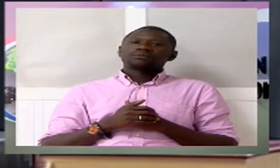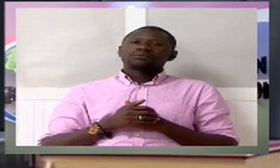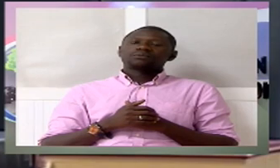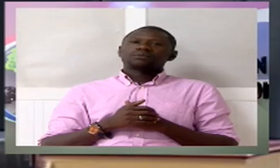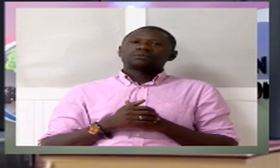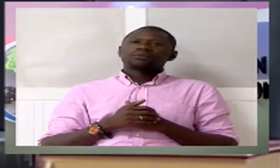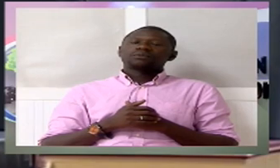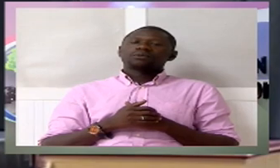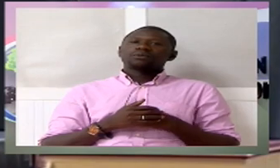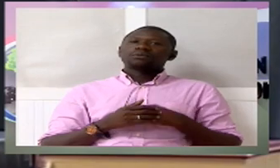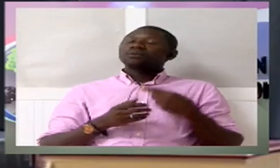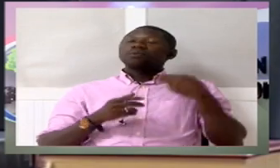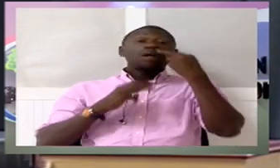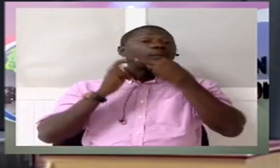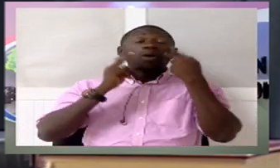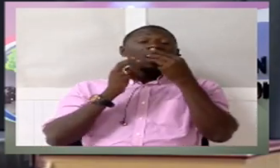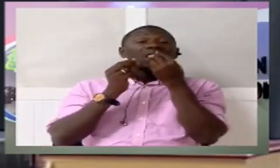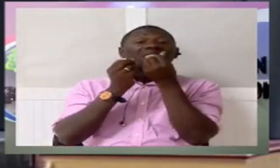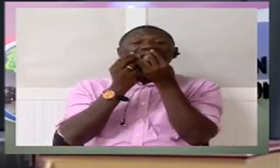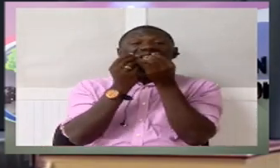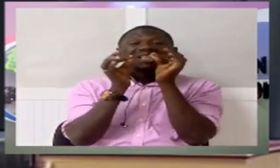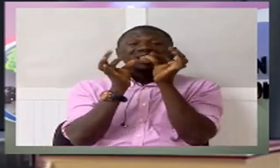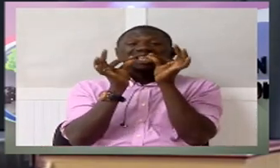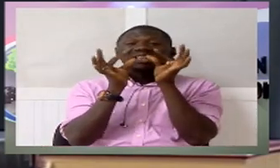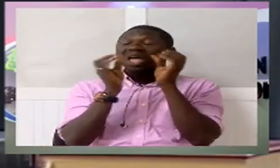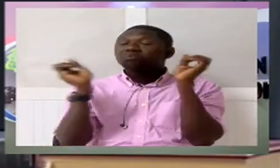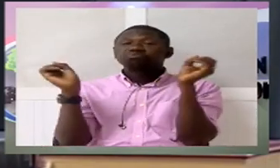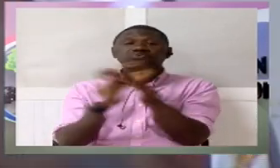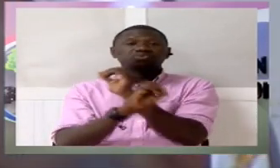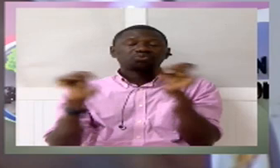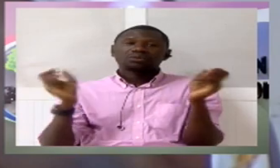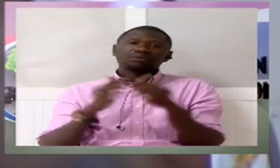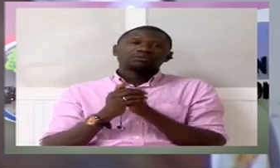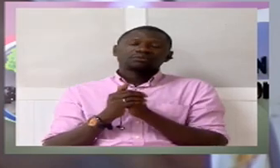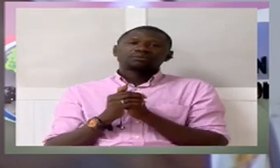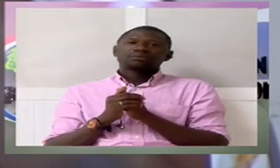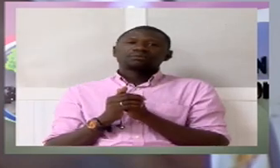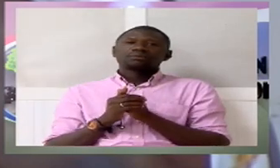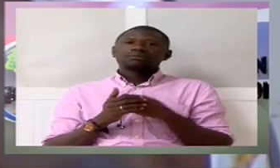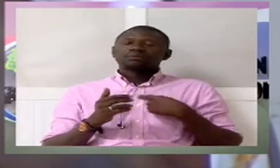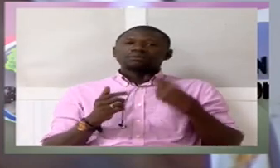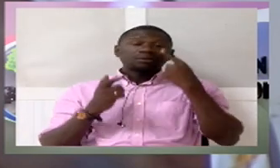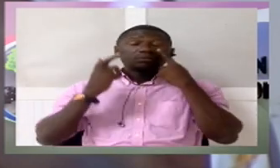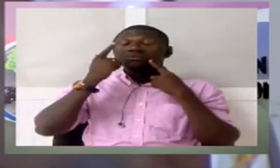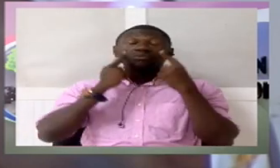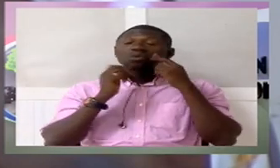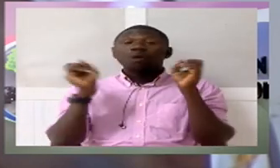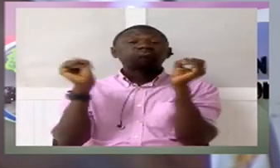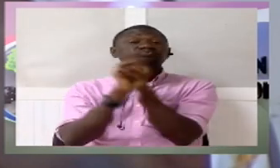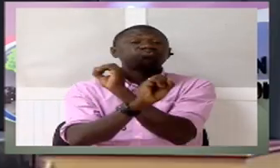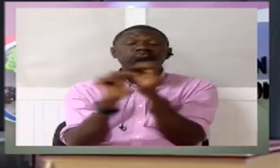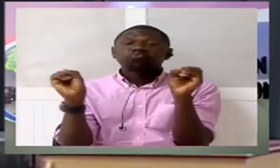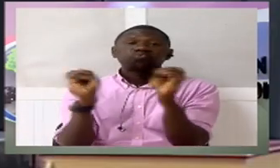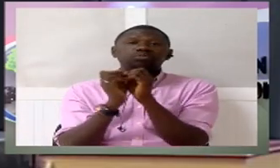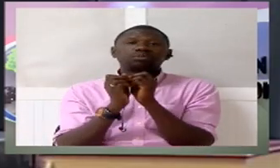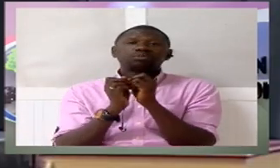I cannot even produce one piece of saliva, a bit of saliva in my mouth. I cannot shed